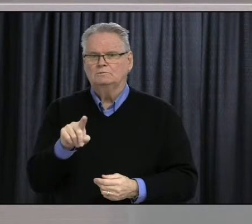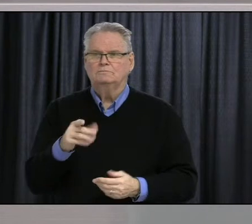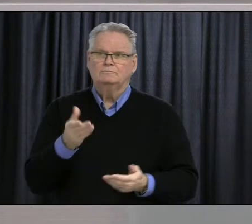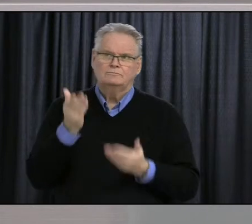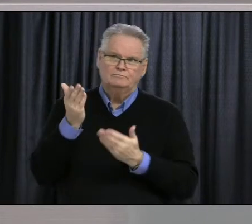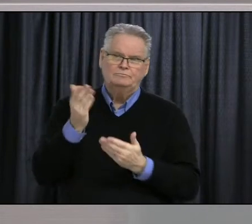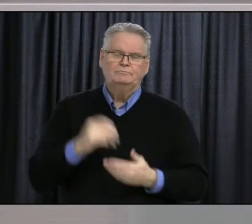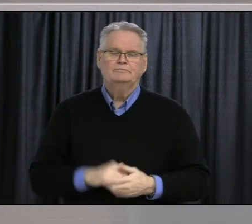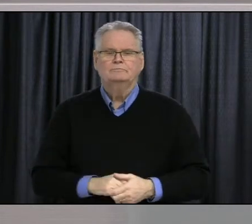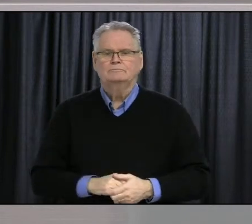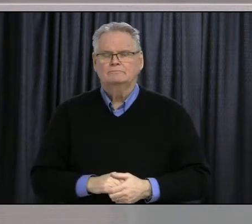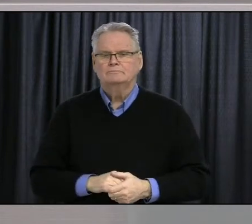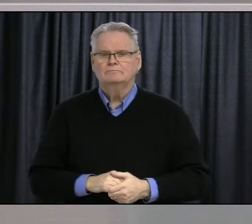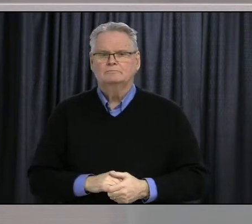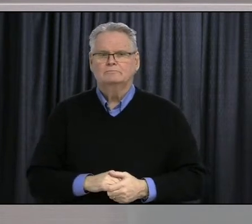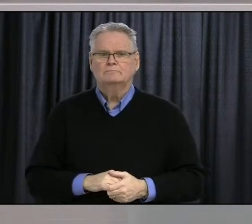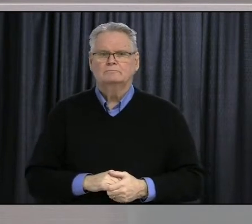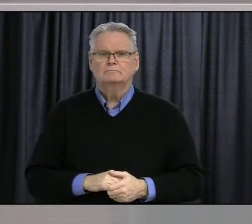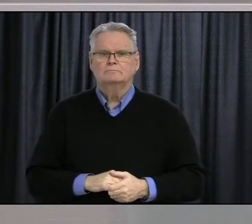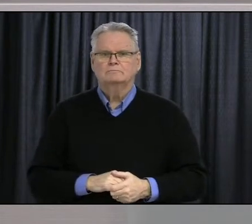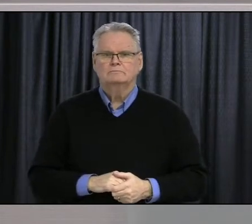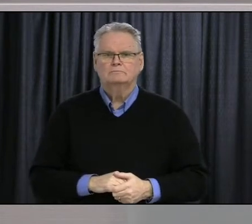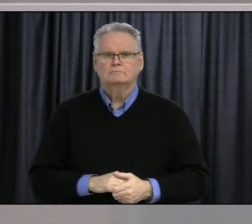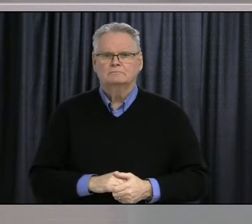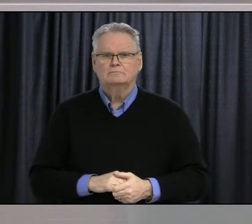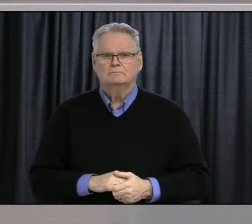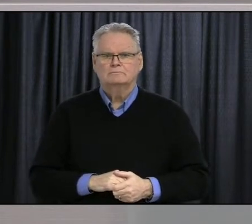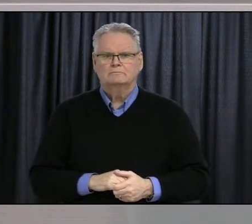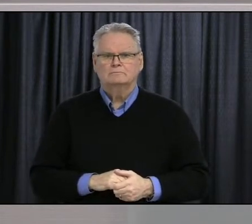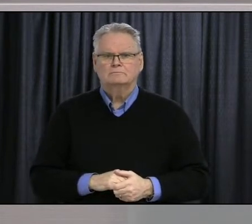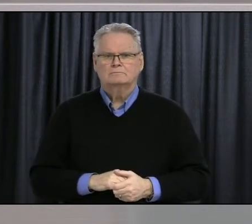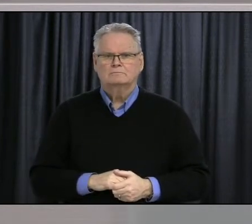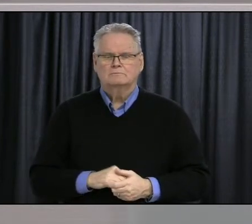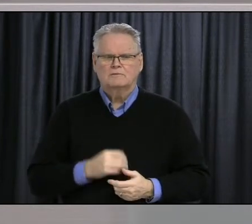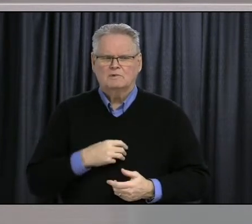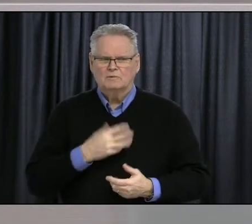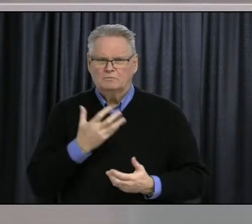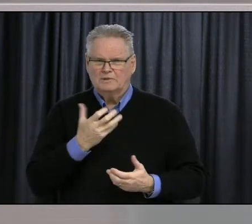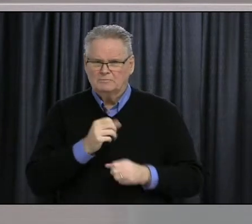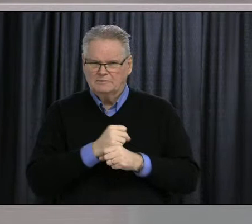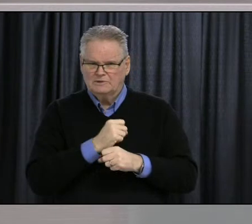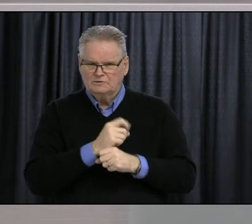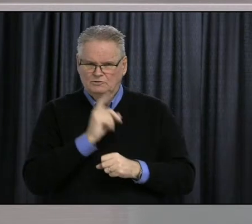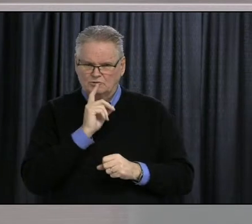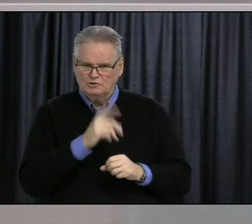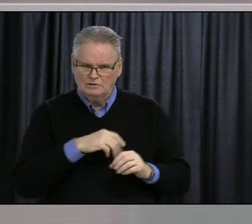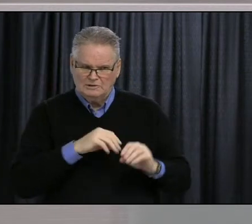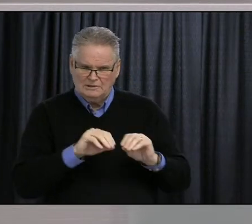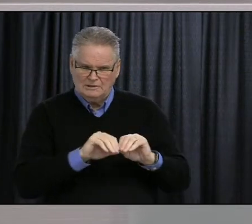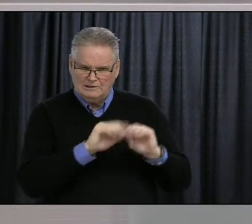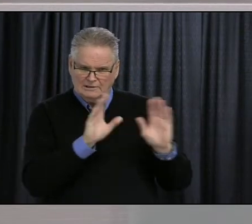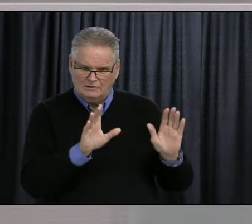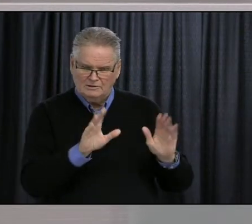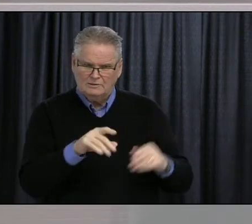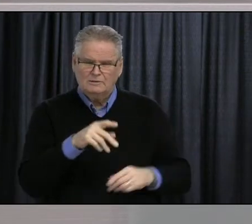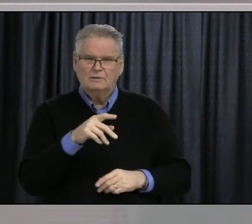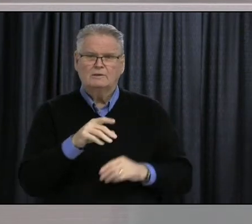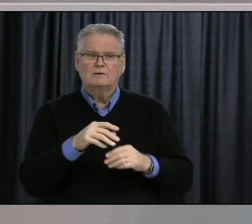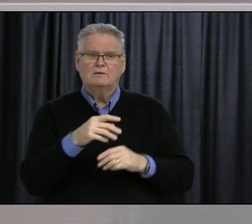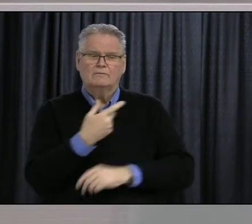Thank you. Dr. Fitzgerald, just looking to clarify, you said a shipment's coming later this week from Pfizer, one tray, so are we looking